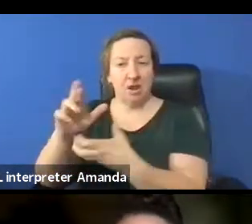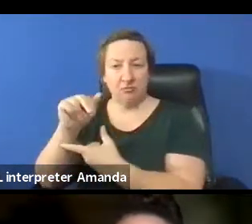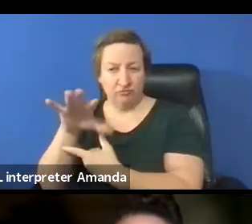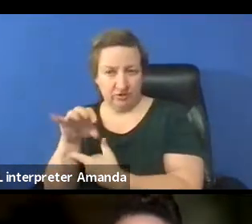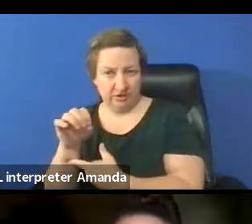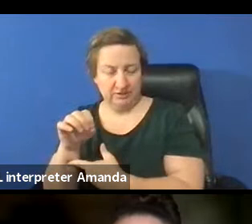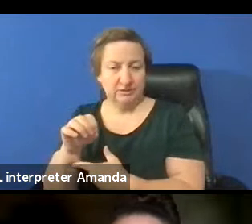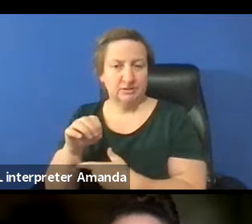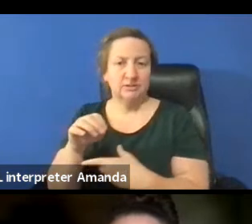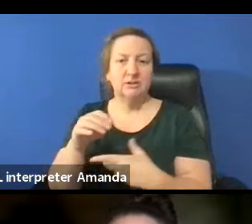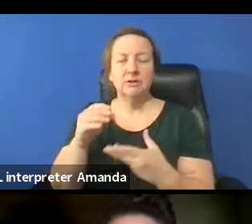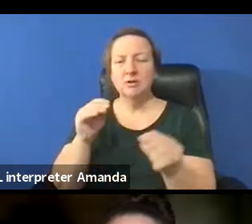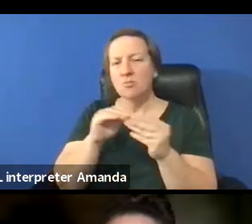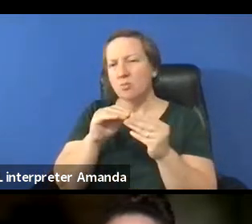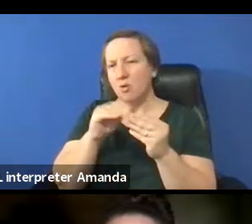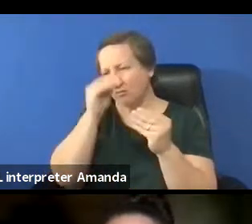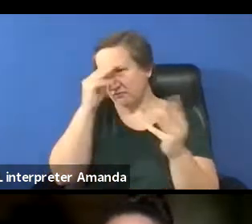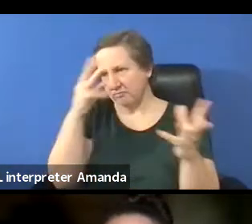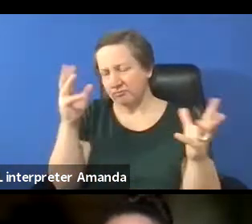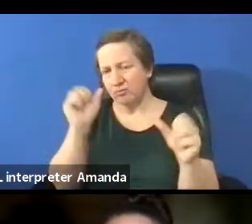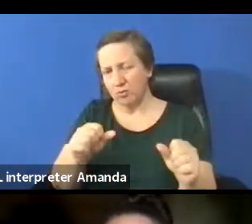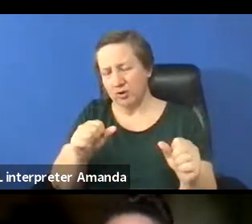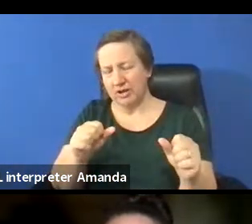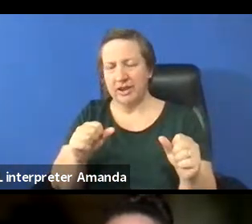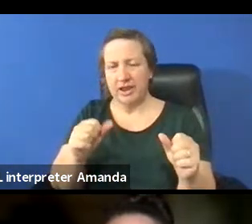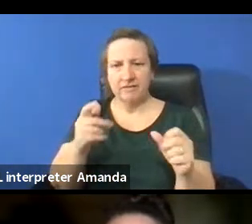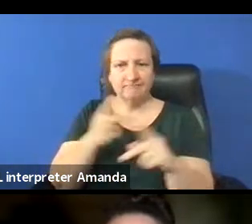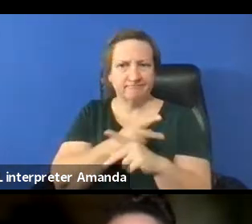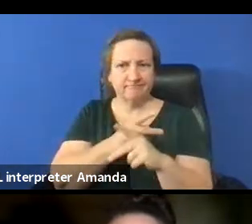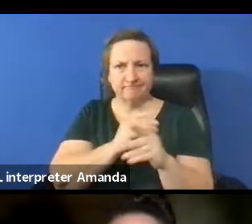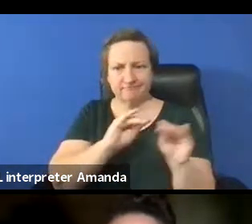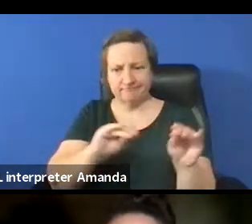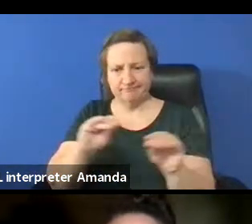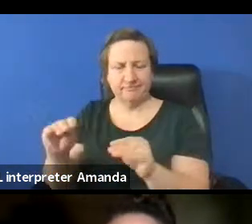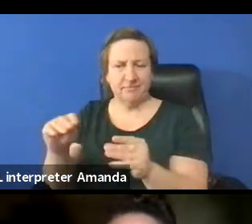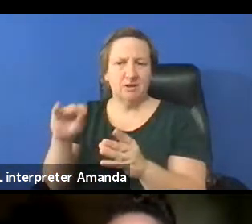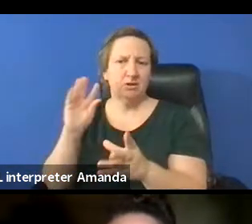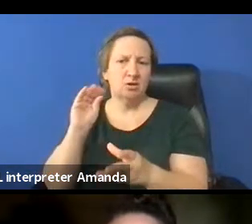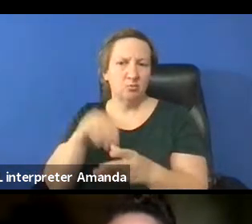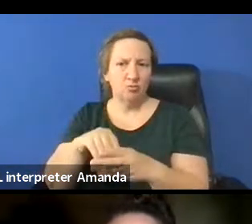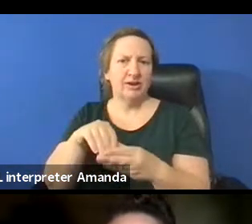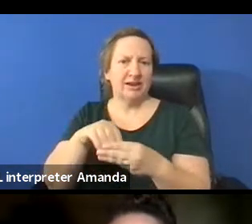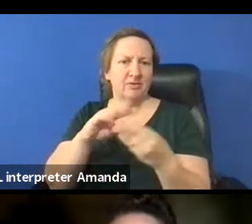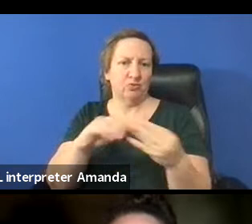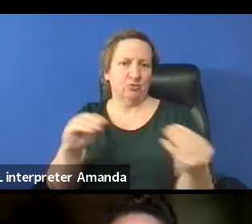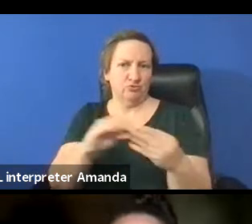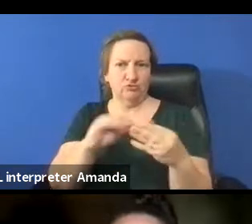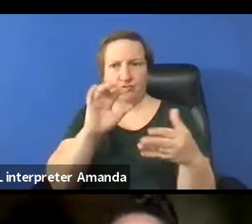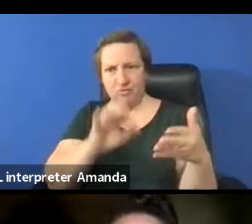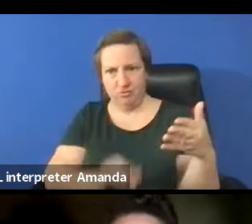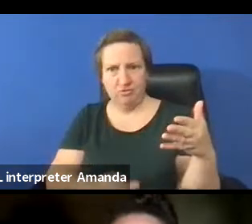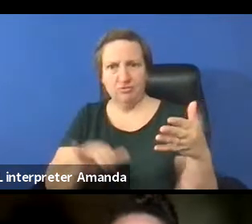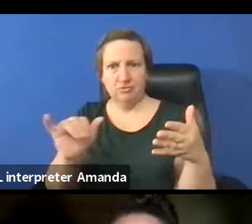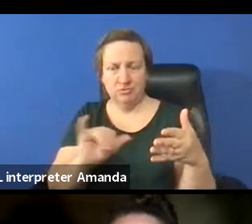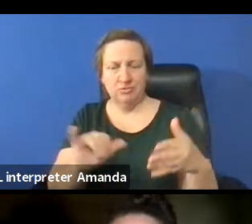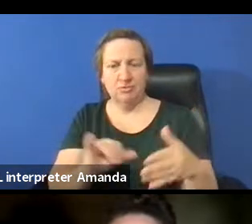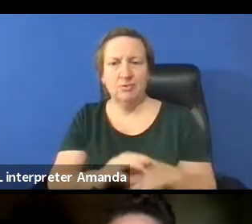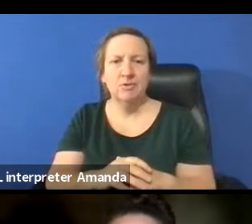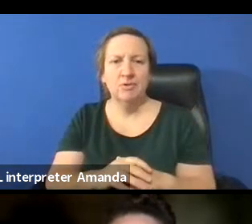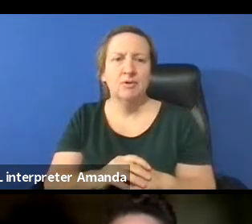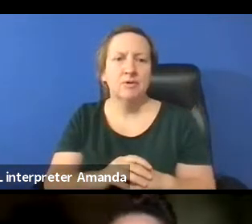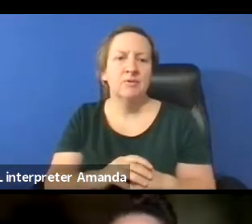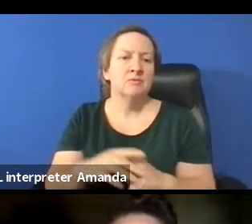can populate that with, and then incorporate actually into the narrative, I think. So